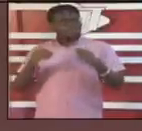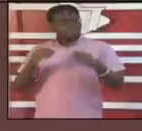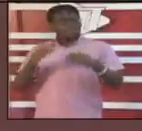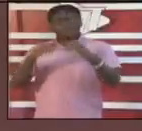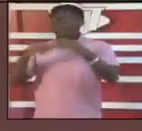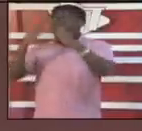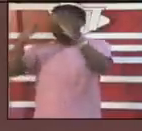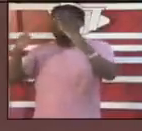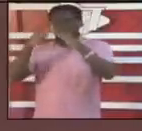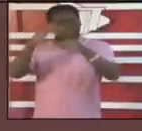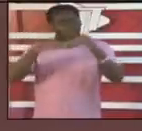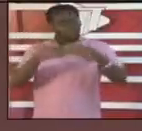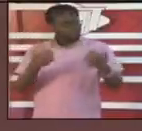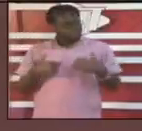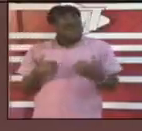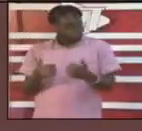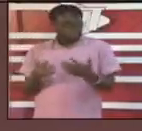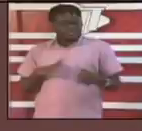meaning.